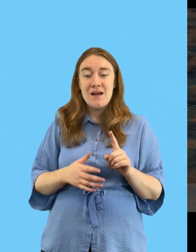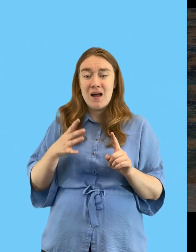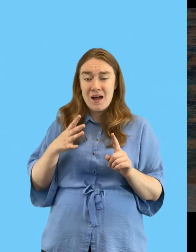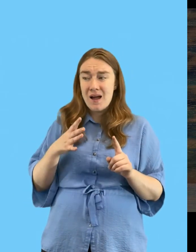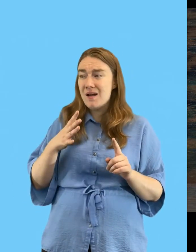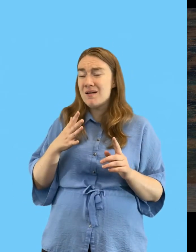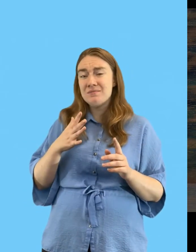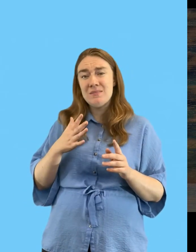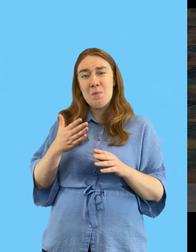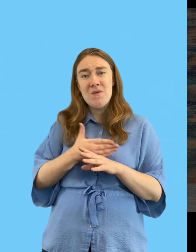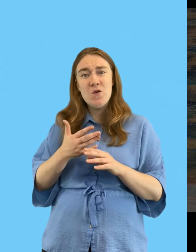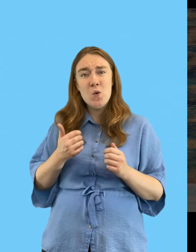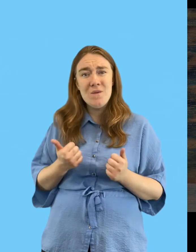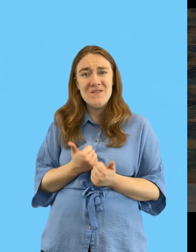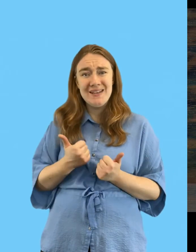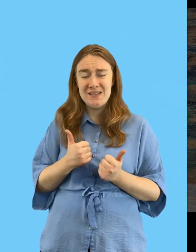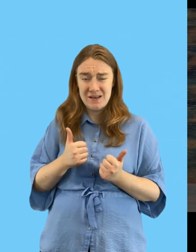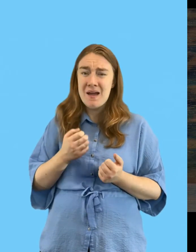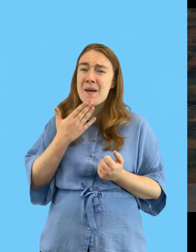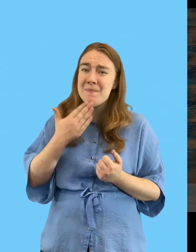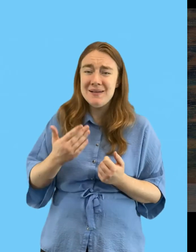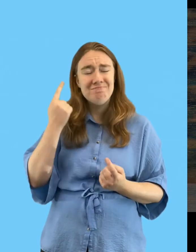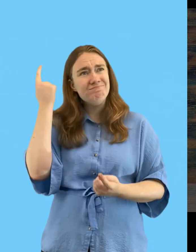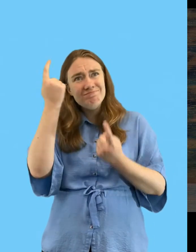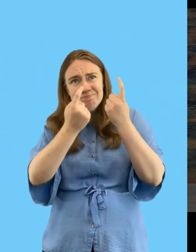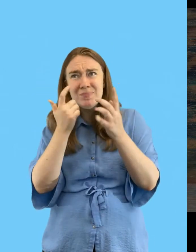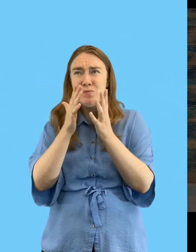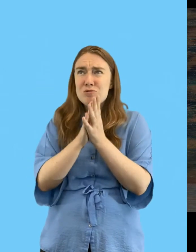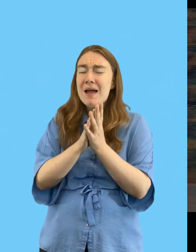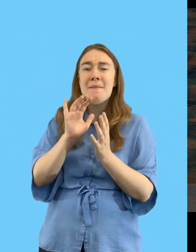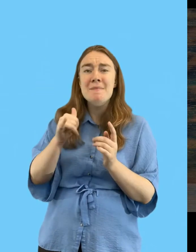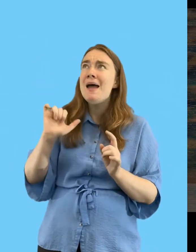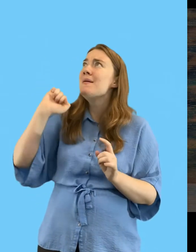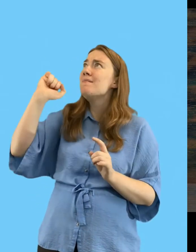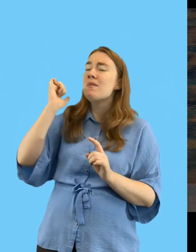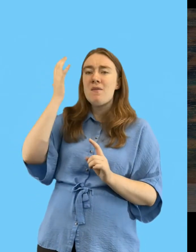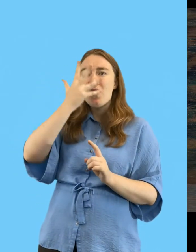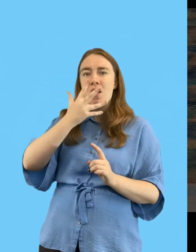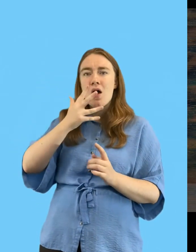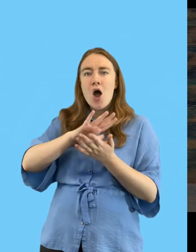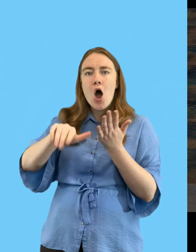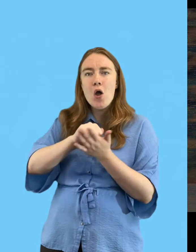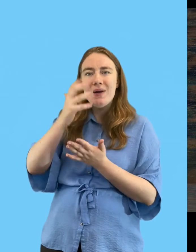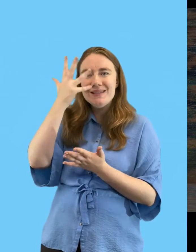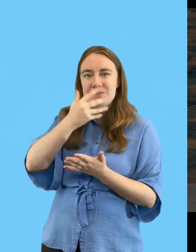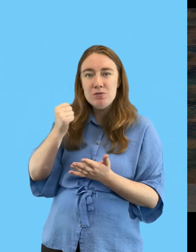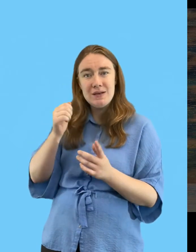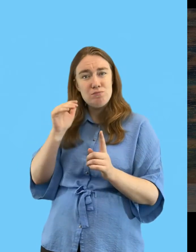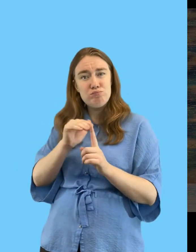you the opportunity to reflect, to consider if the Holy Spirit, through God's word, is prompting you this